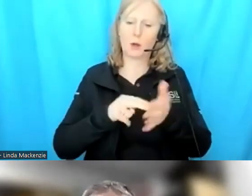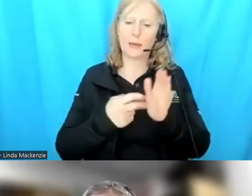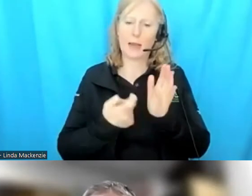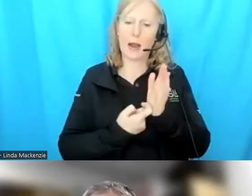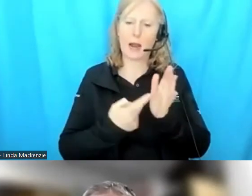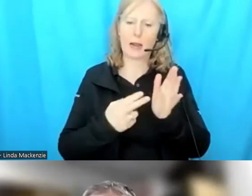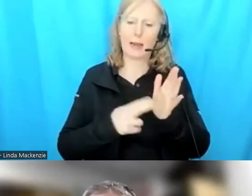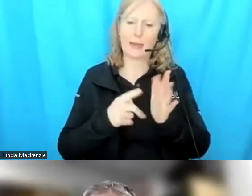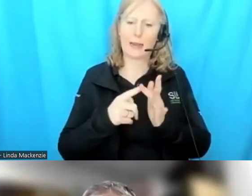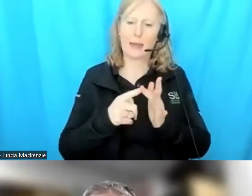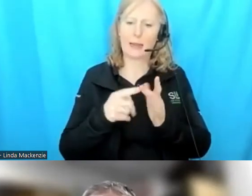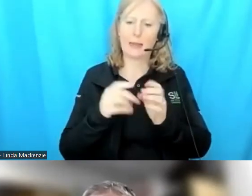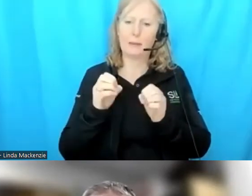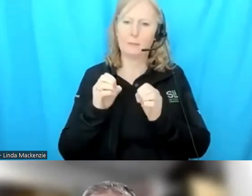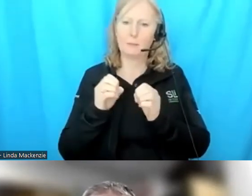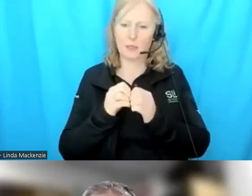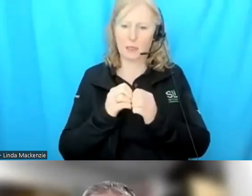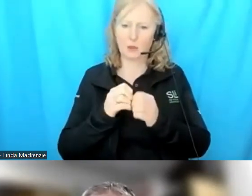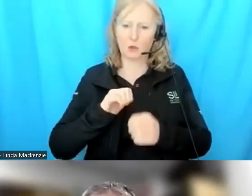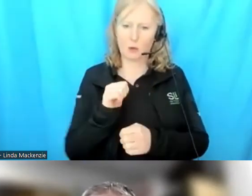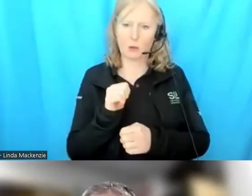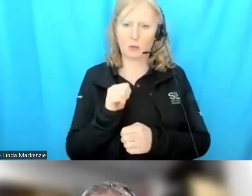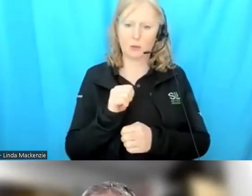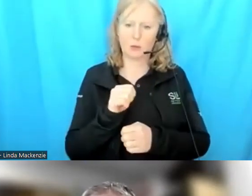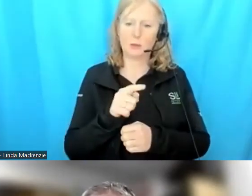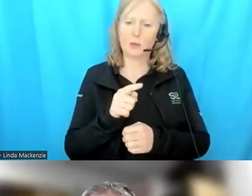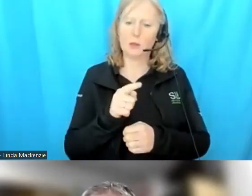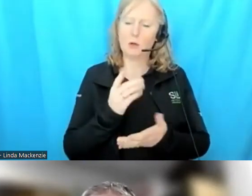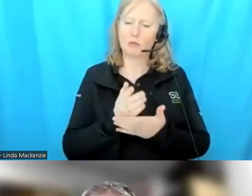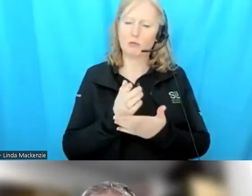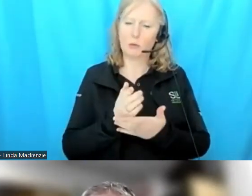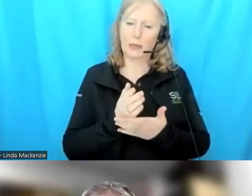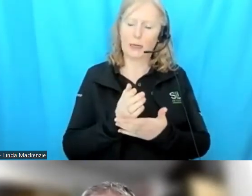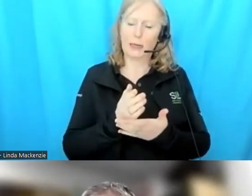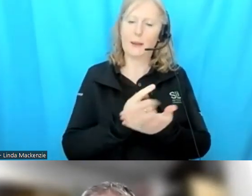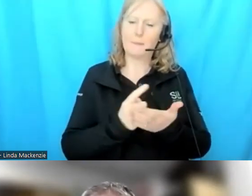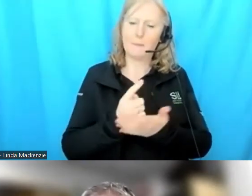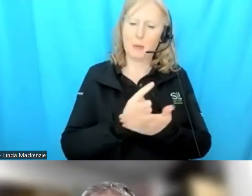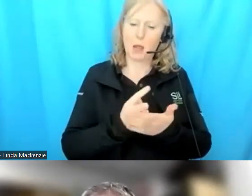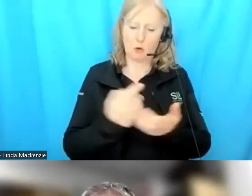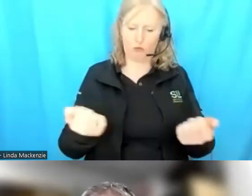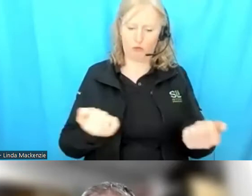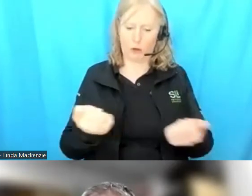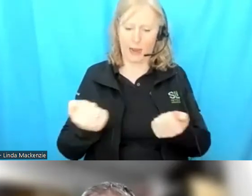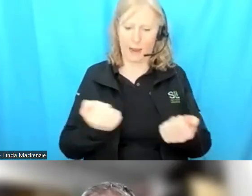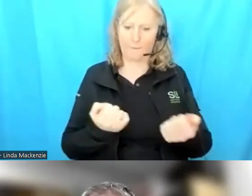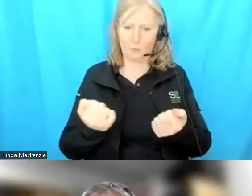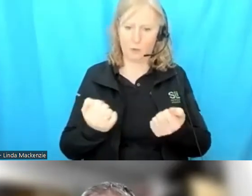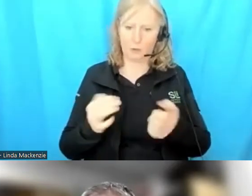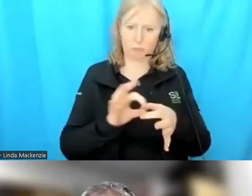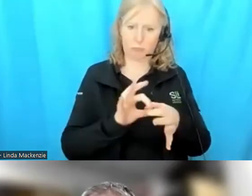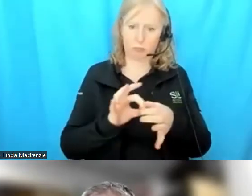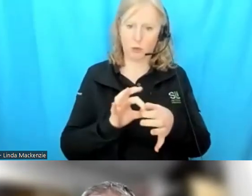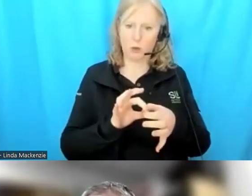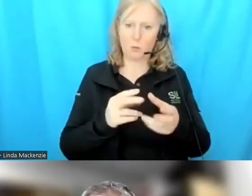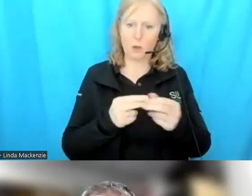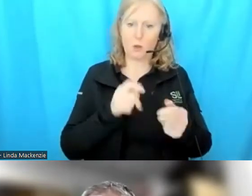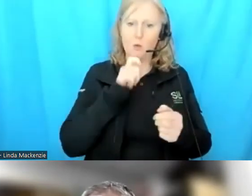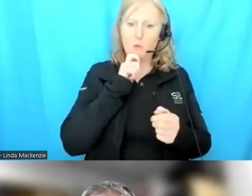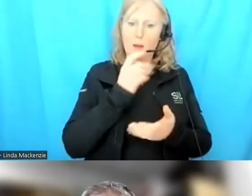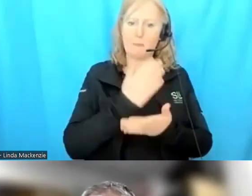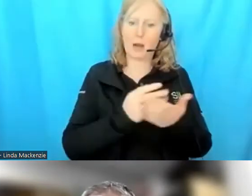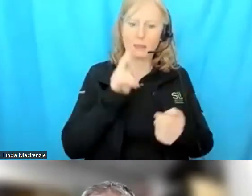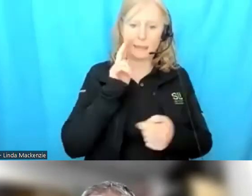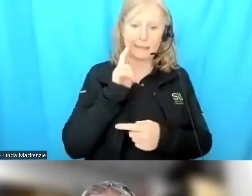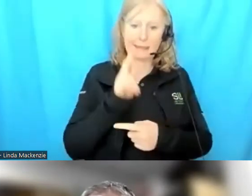the attitude of bus drivers towards those who were partially sighted. And I'm going to quickly tell you how the Swap With Me